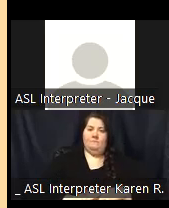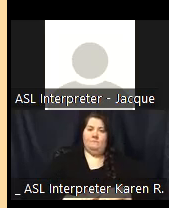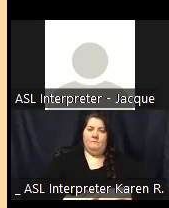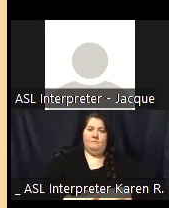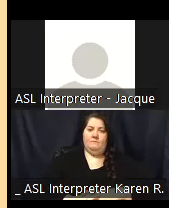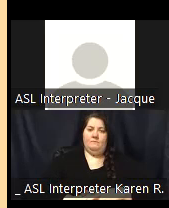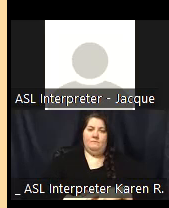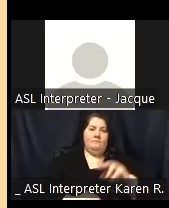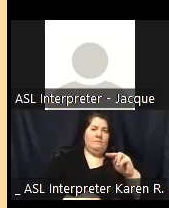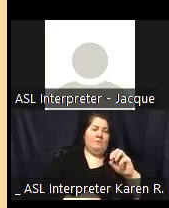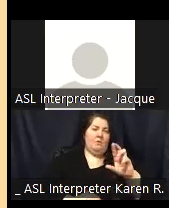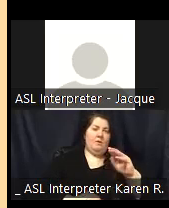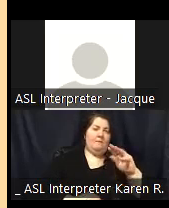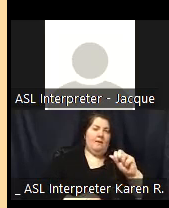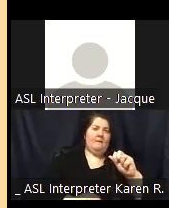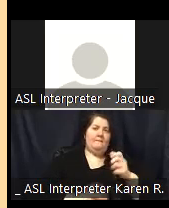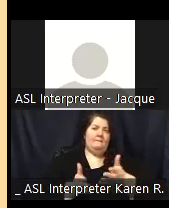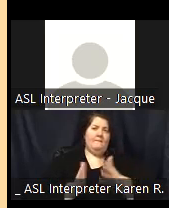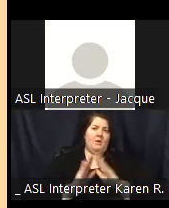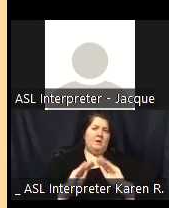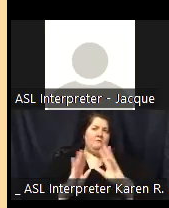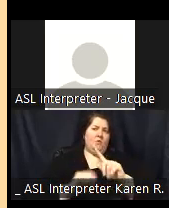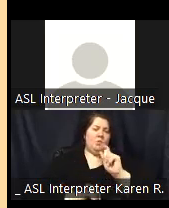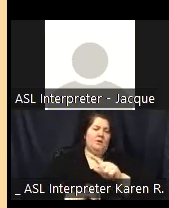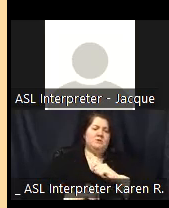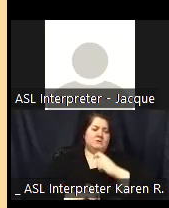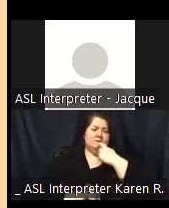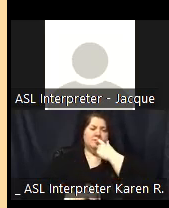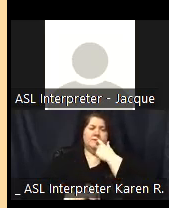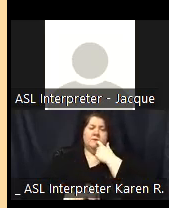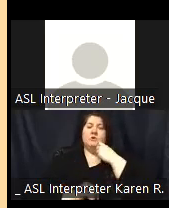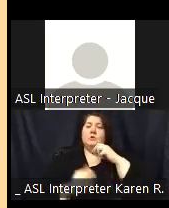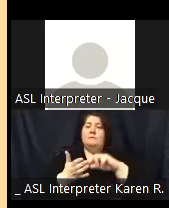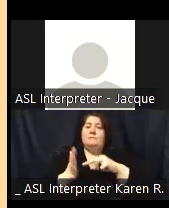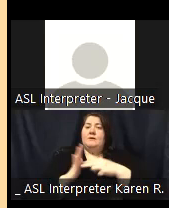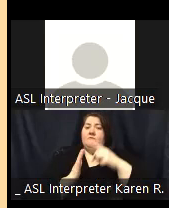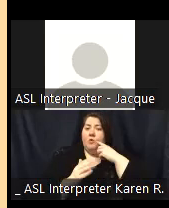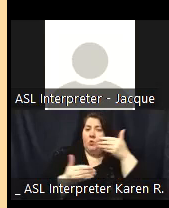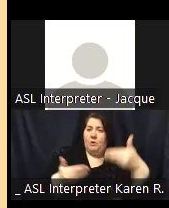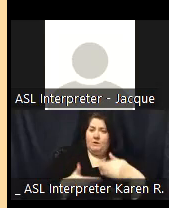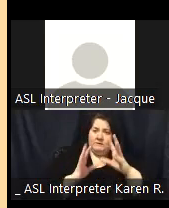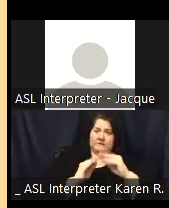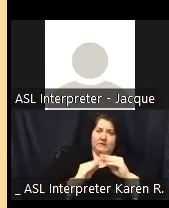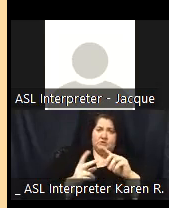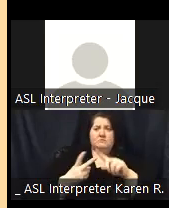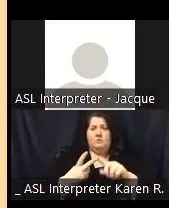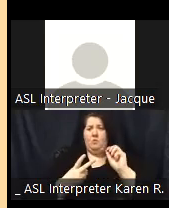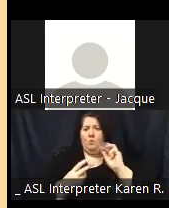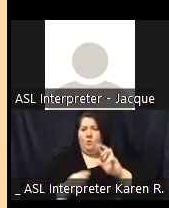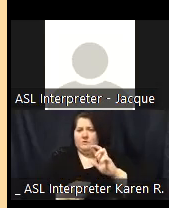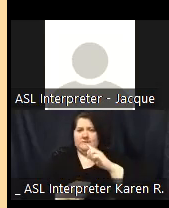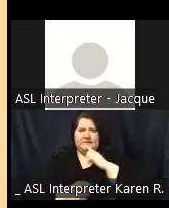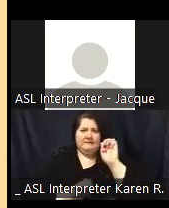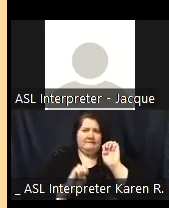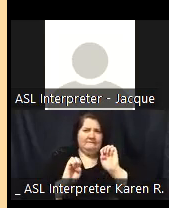This is Norma. I'm just asking a clarifying question. Did you mean for the welcome session, or I think I heard you say